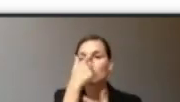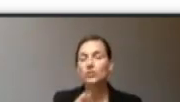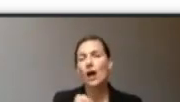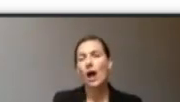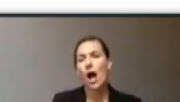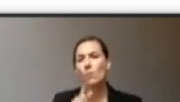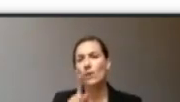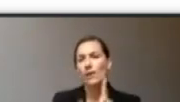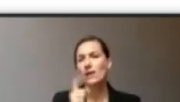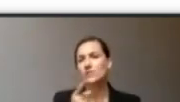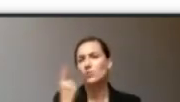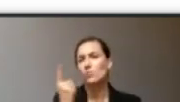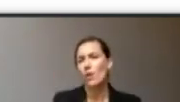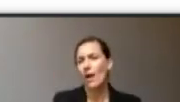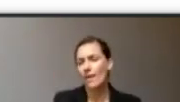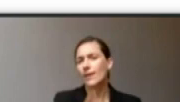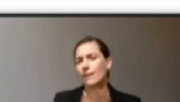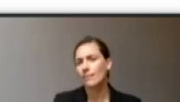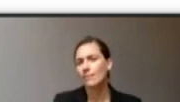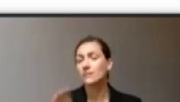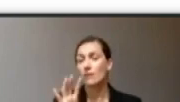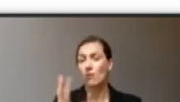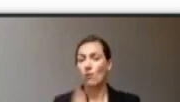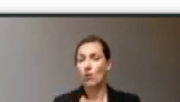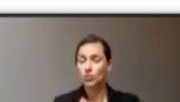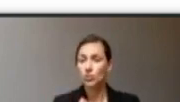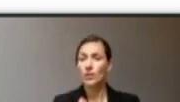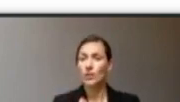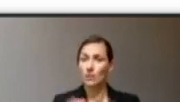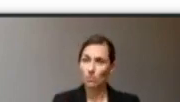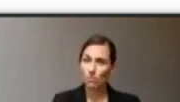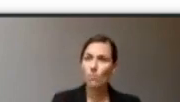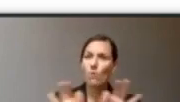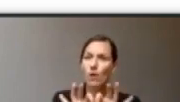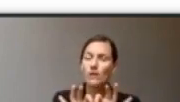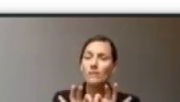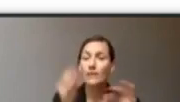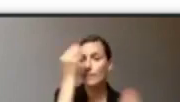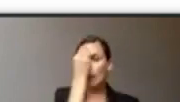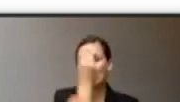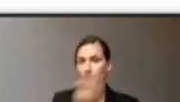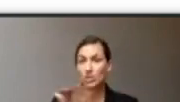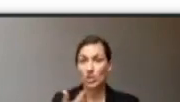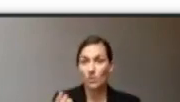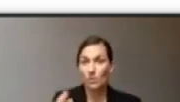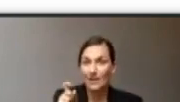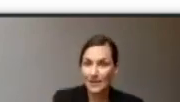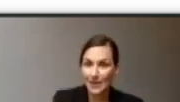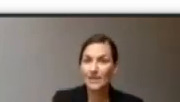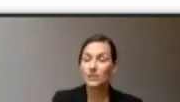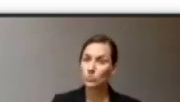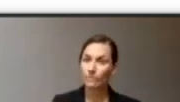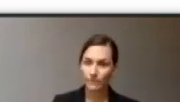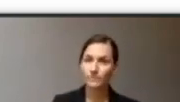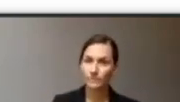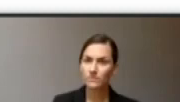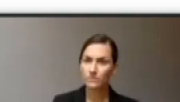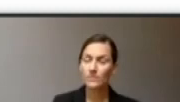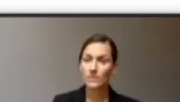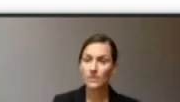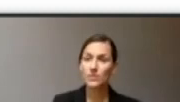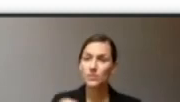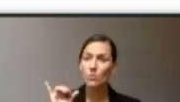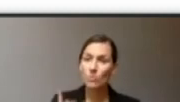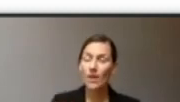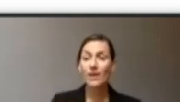right questions that are culturally competent to get us some of the information that we need. So within that spirit is that we're